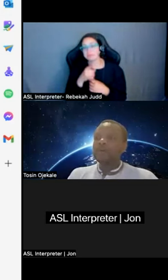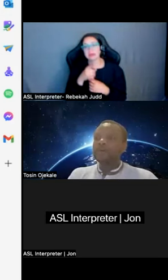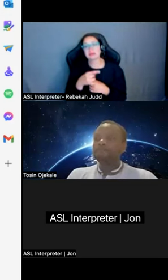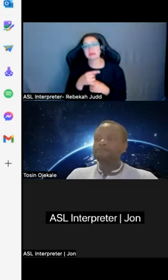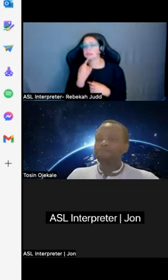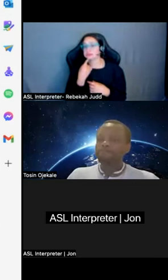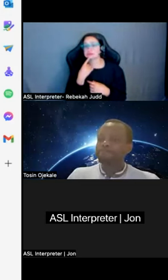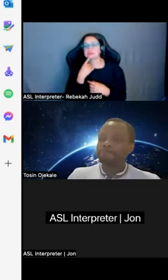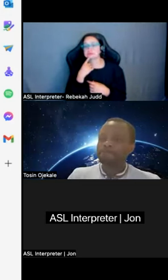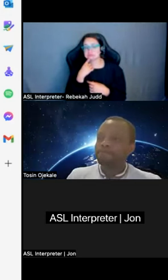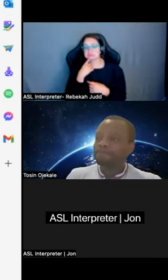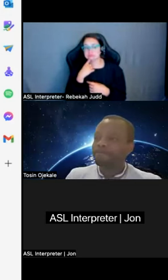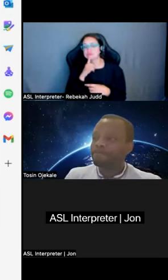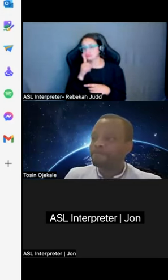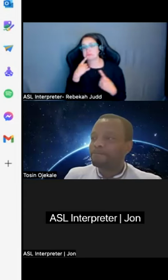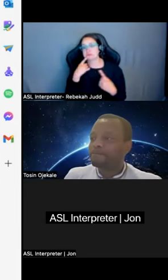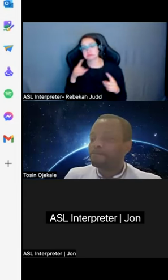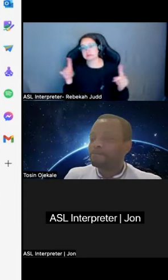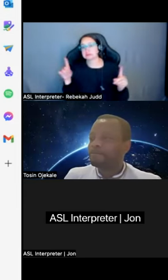well.